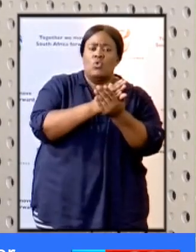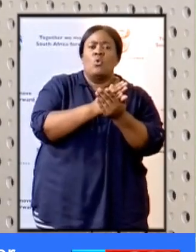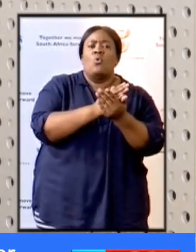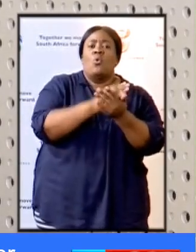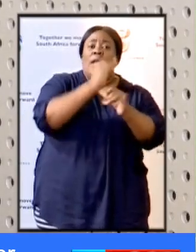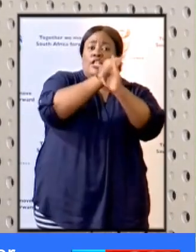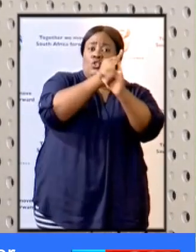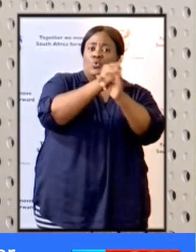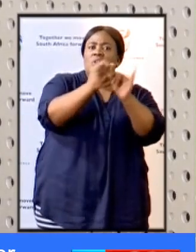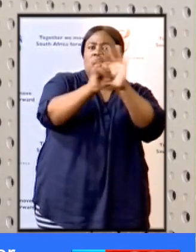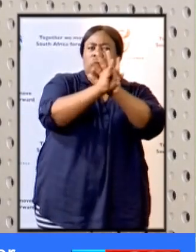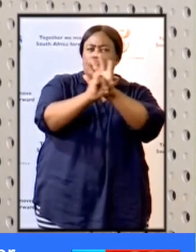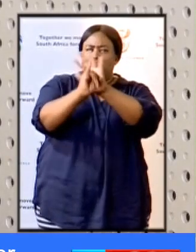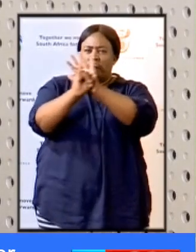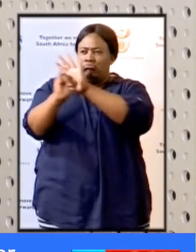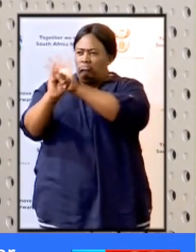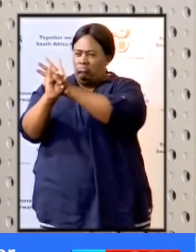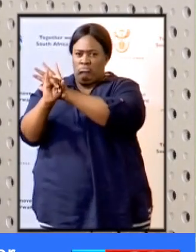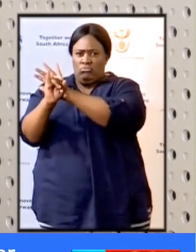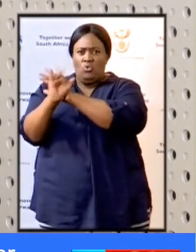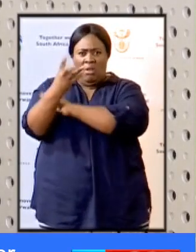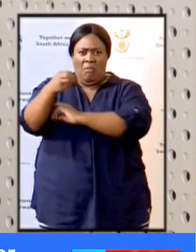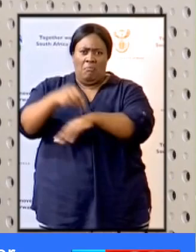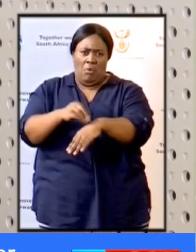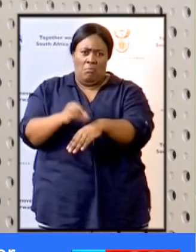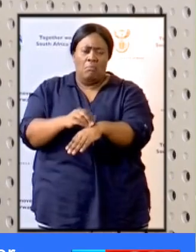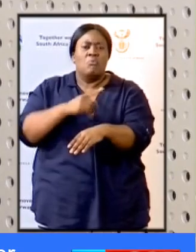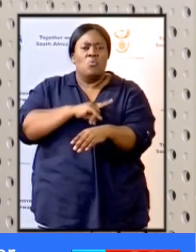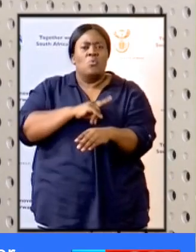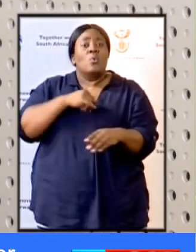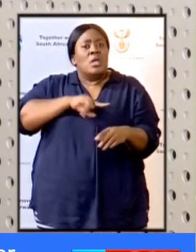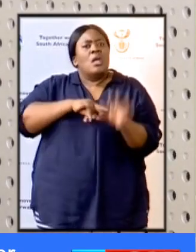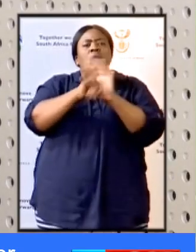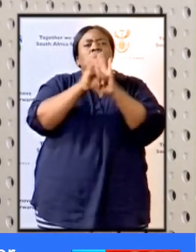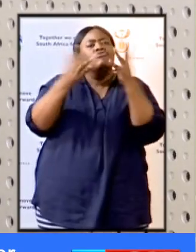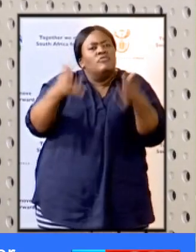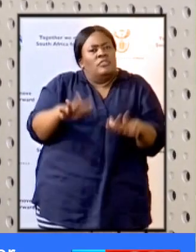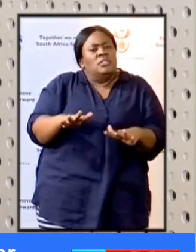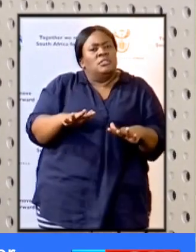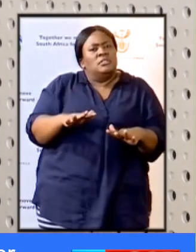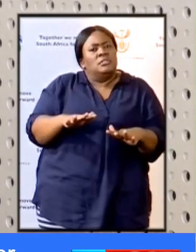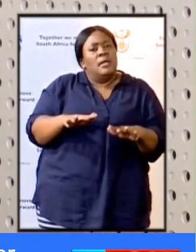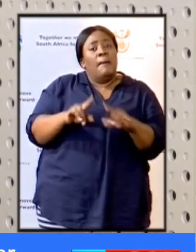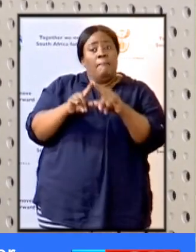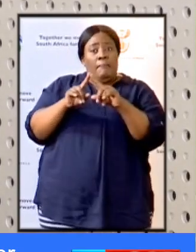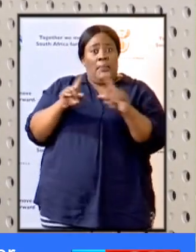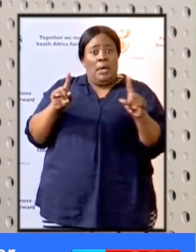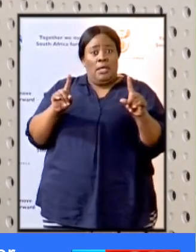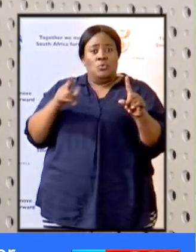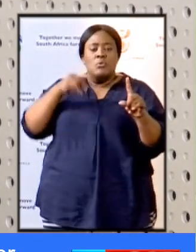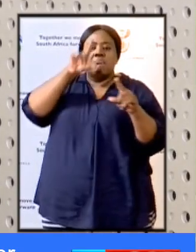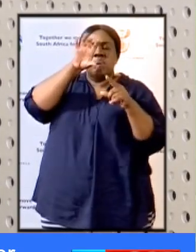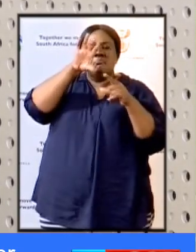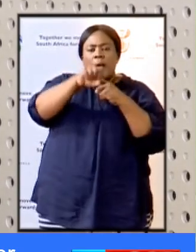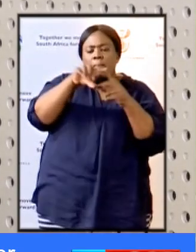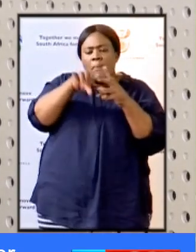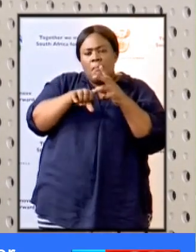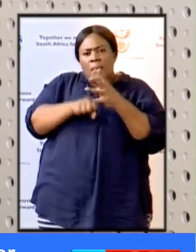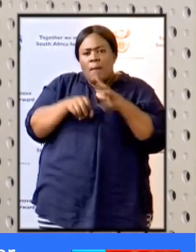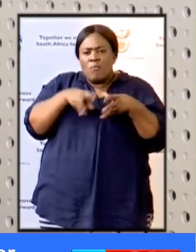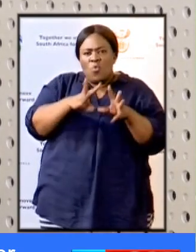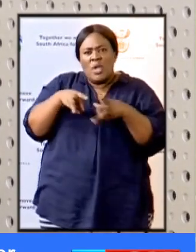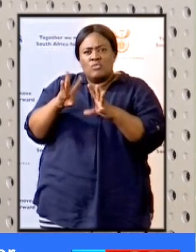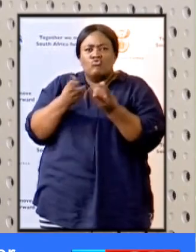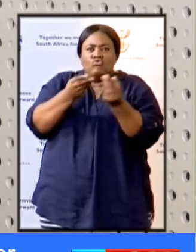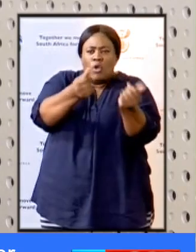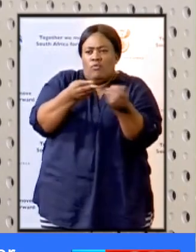We have identified them, not that we'll work to identify. We have identified them, but we'll have to find ways and means of how we deal with